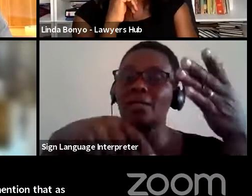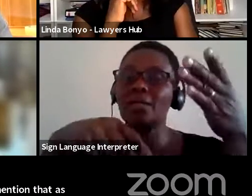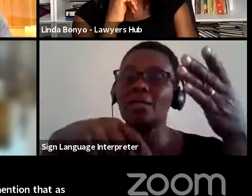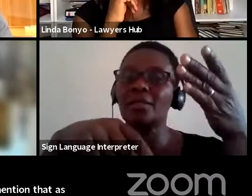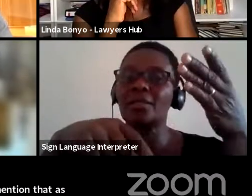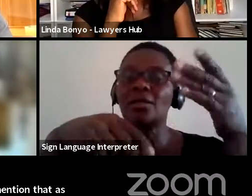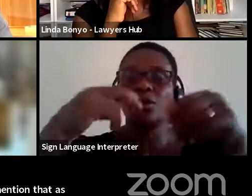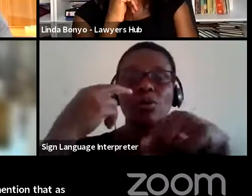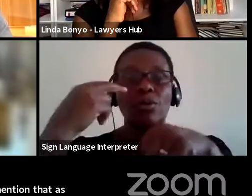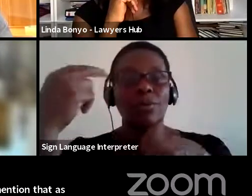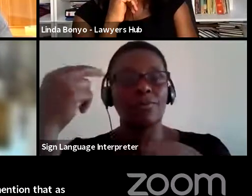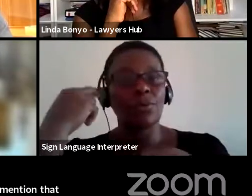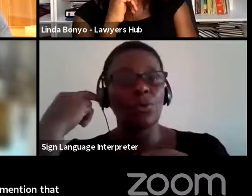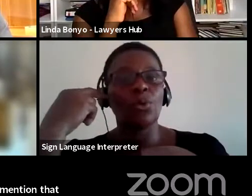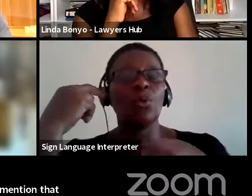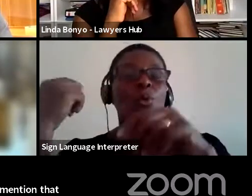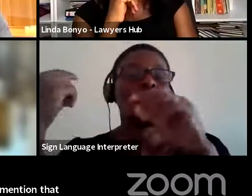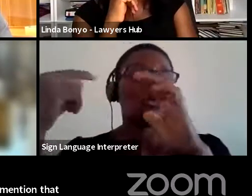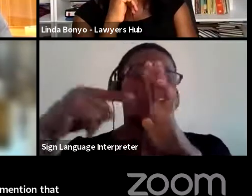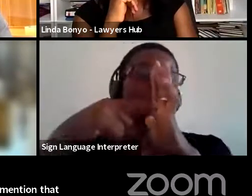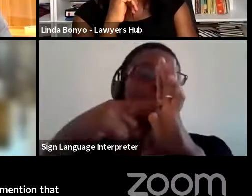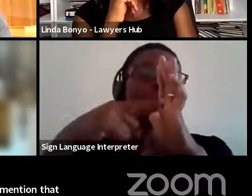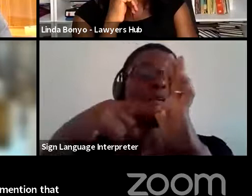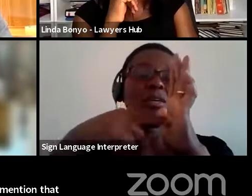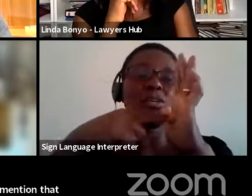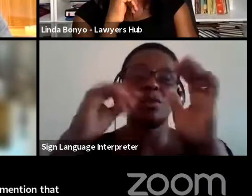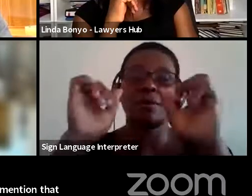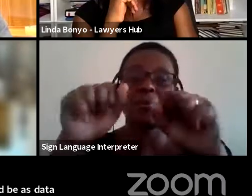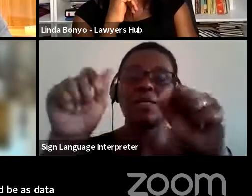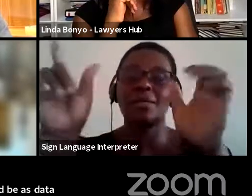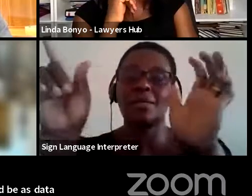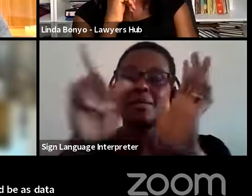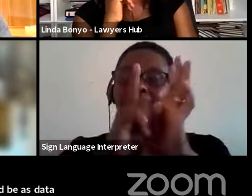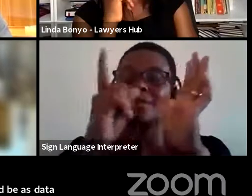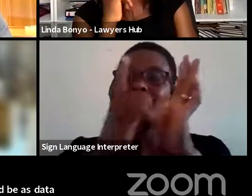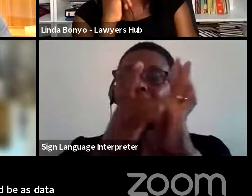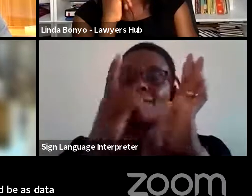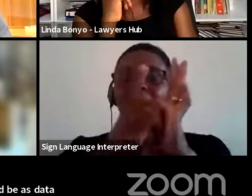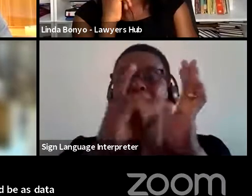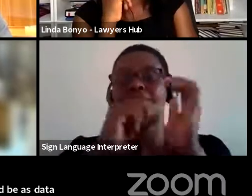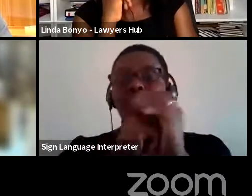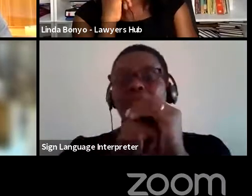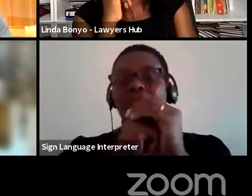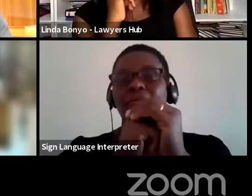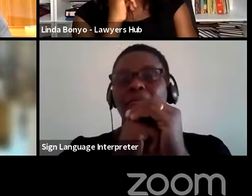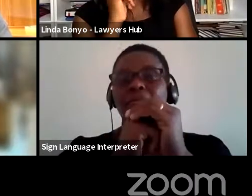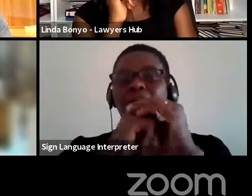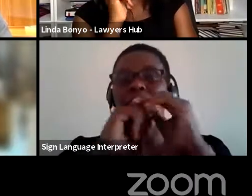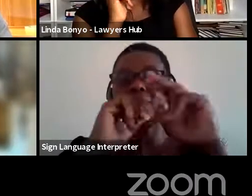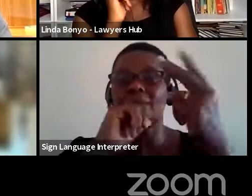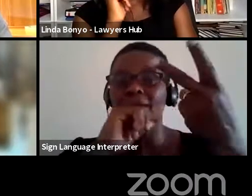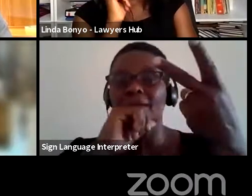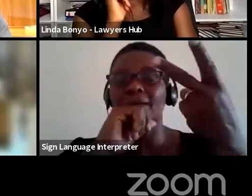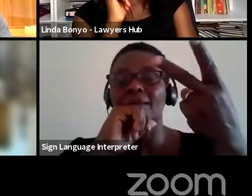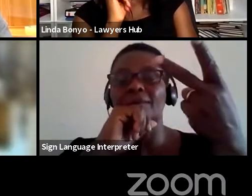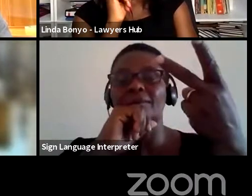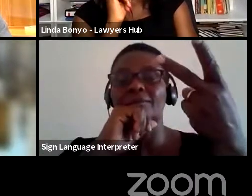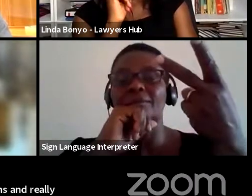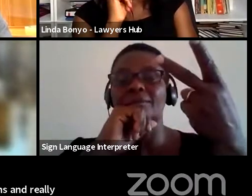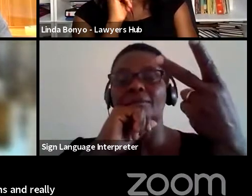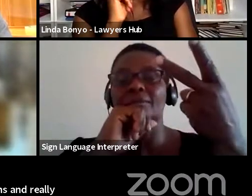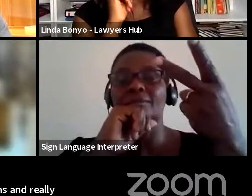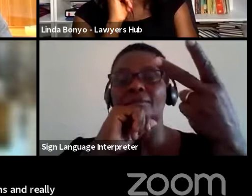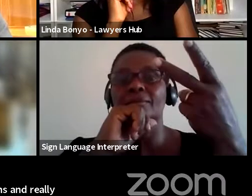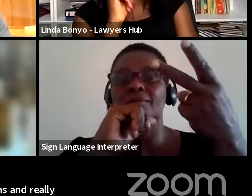or notification process should be as data light as possible. The second leg of the context discussions, and a really